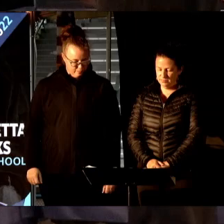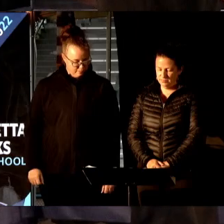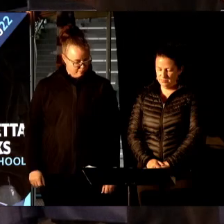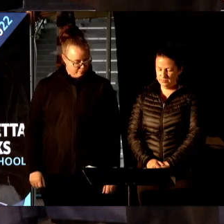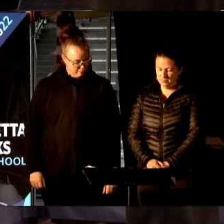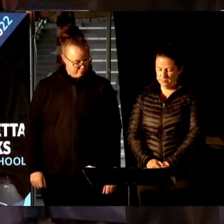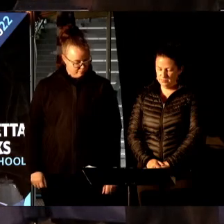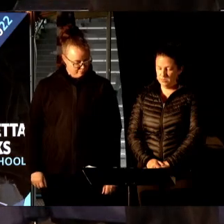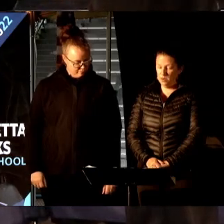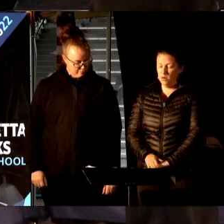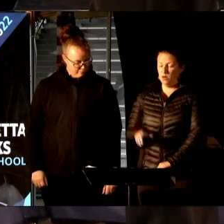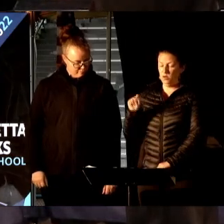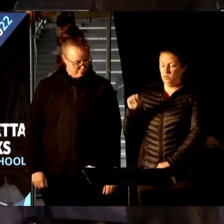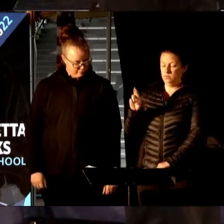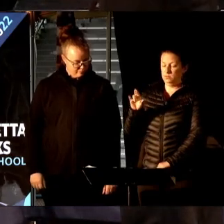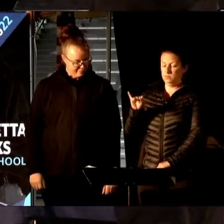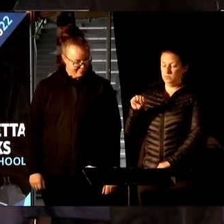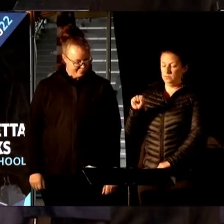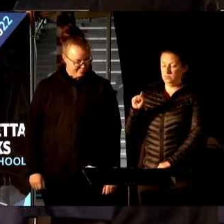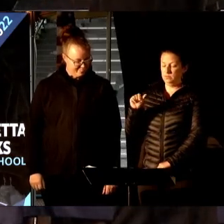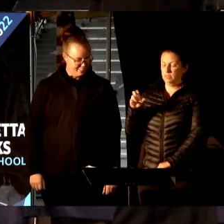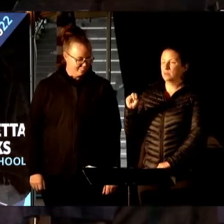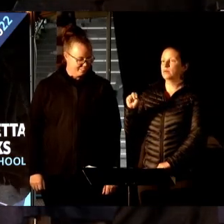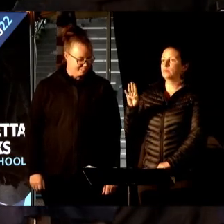Tristan Bowles.